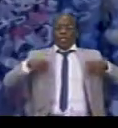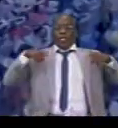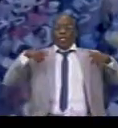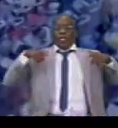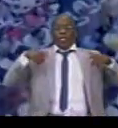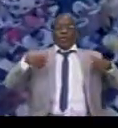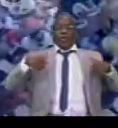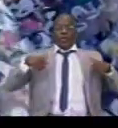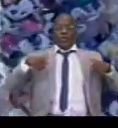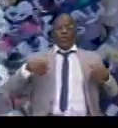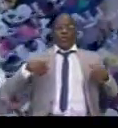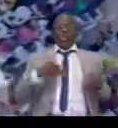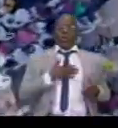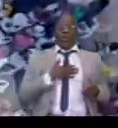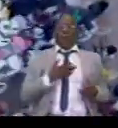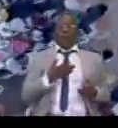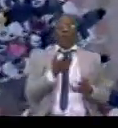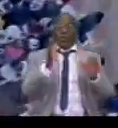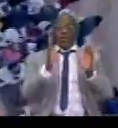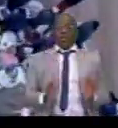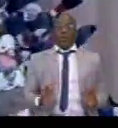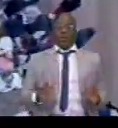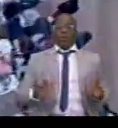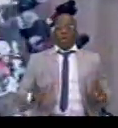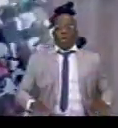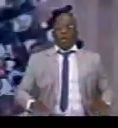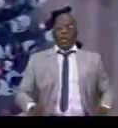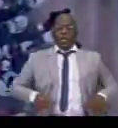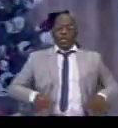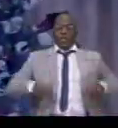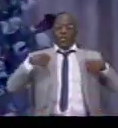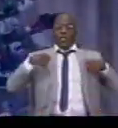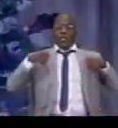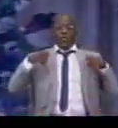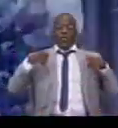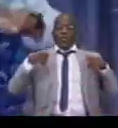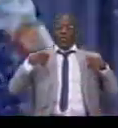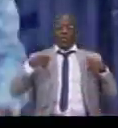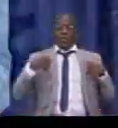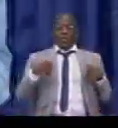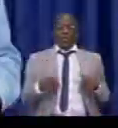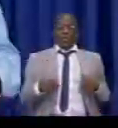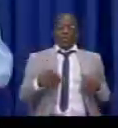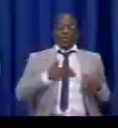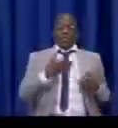lives, my Redeemer lives, oh, my